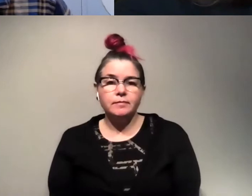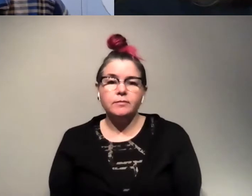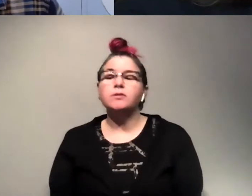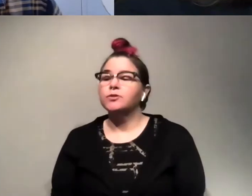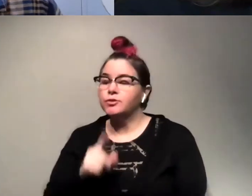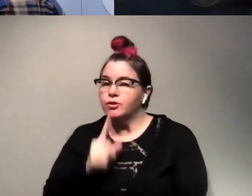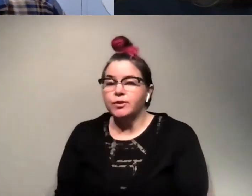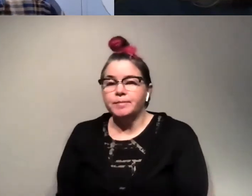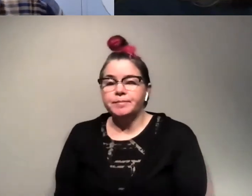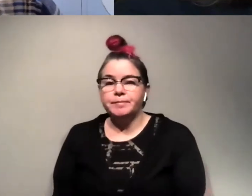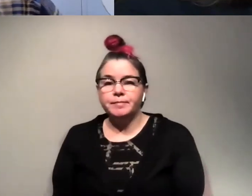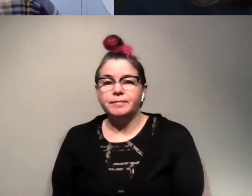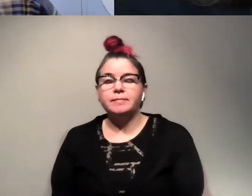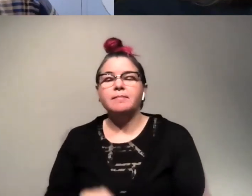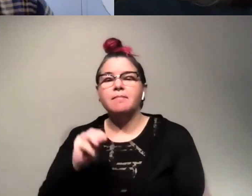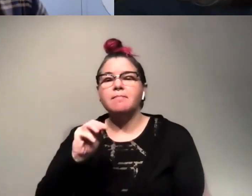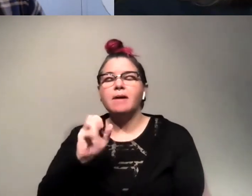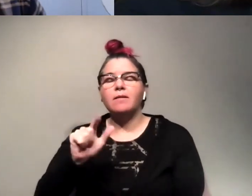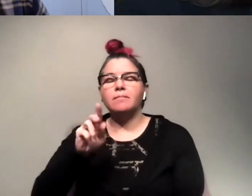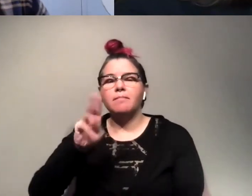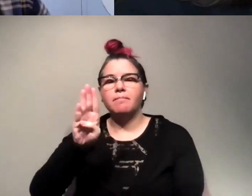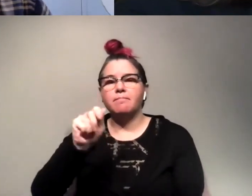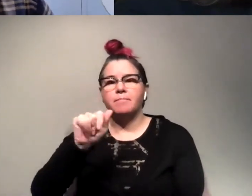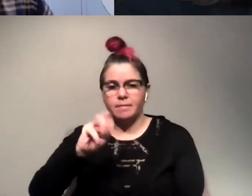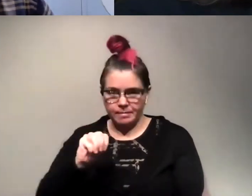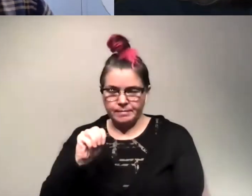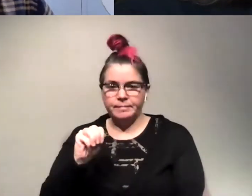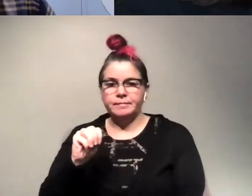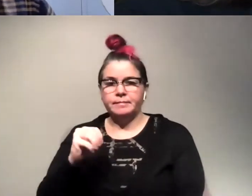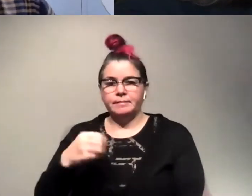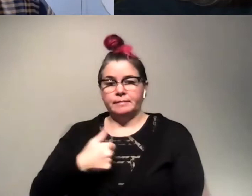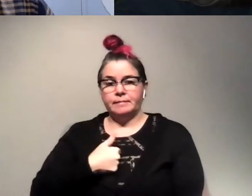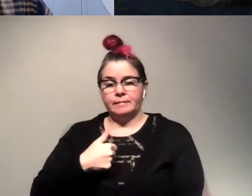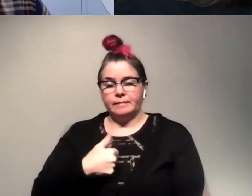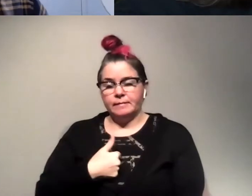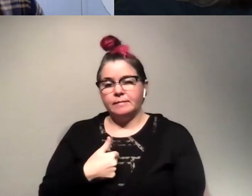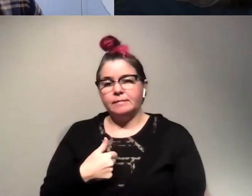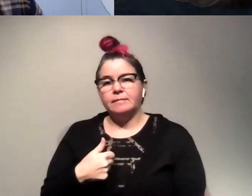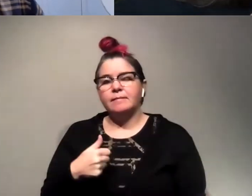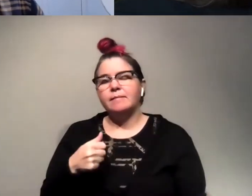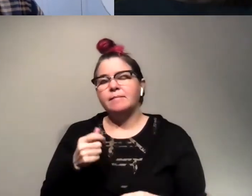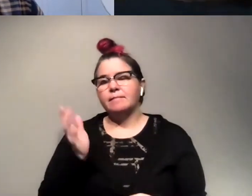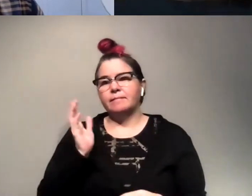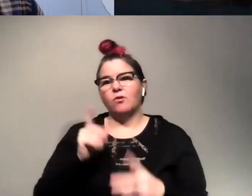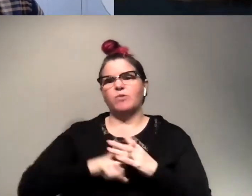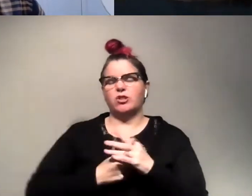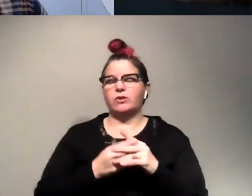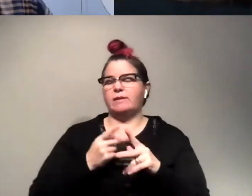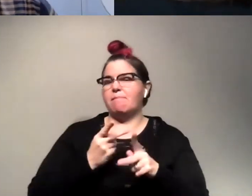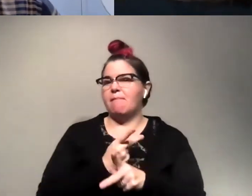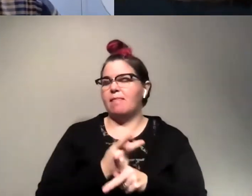Sure. I'm Michael Baym. I'm originally a mathematician from Illinois, but